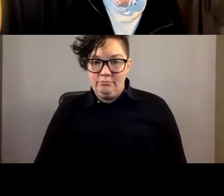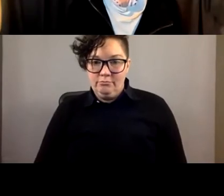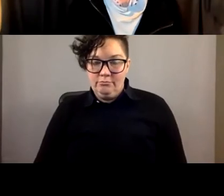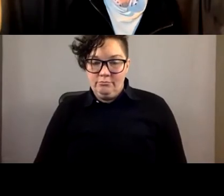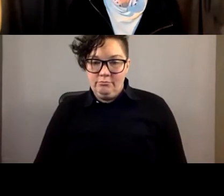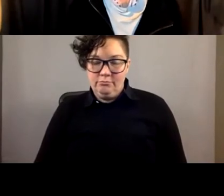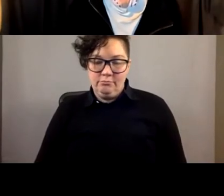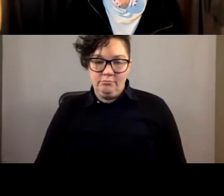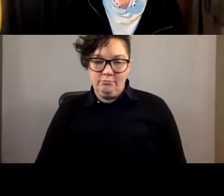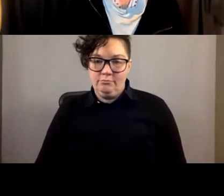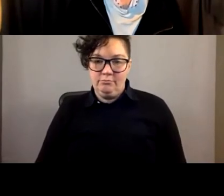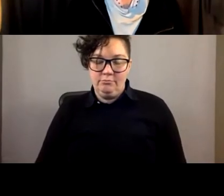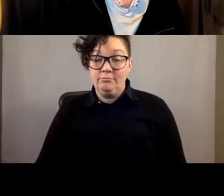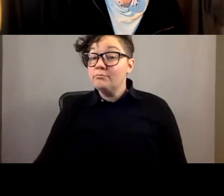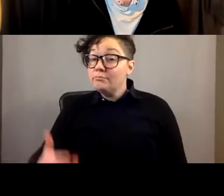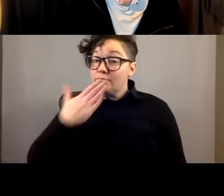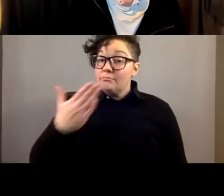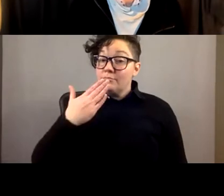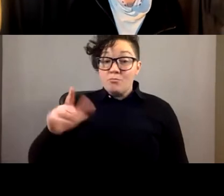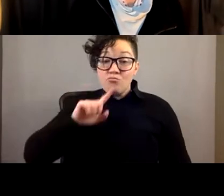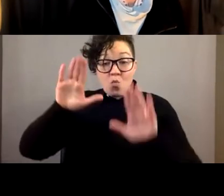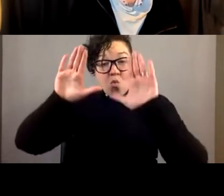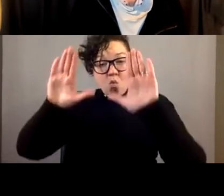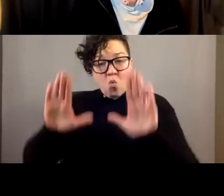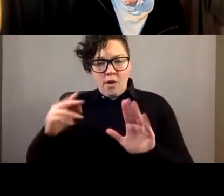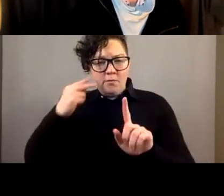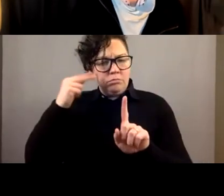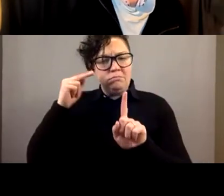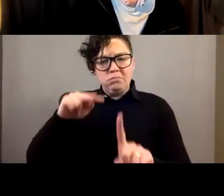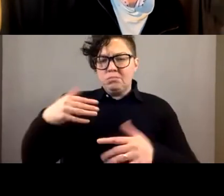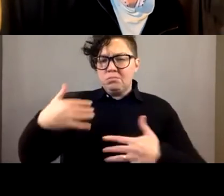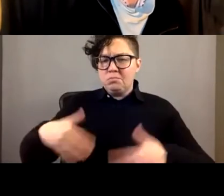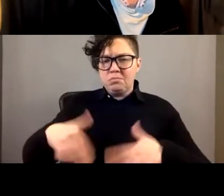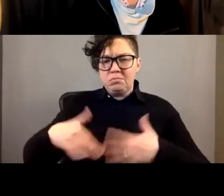Thank you. That was wonderful and incredibly insightful by all of our